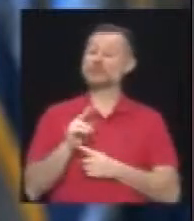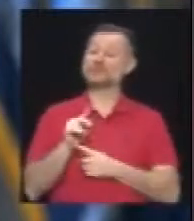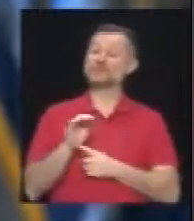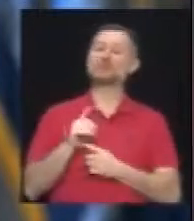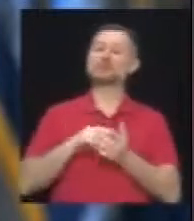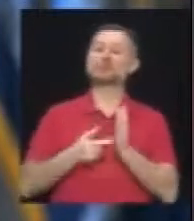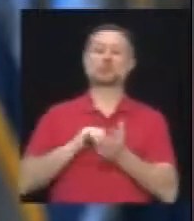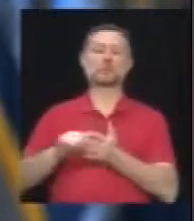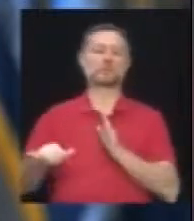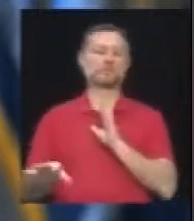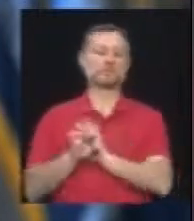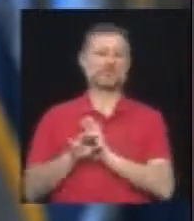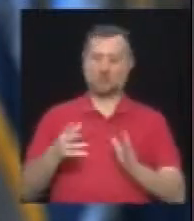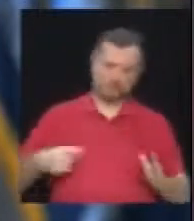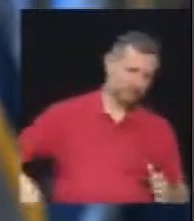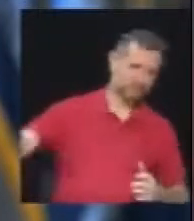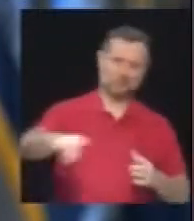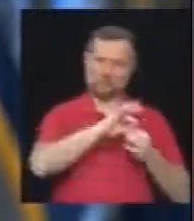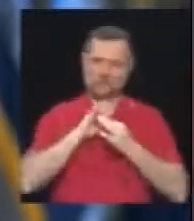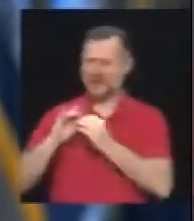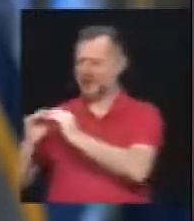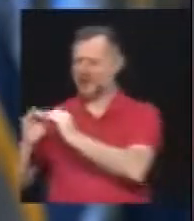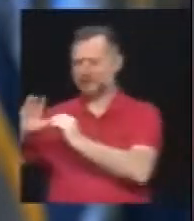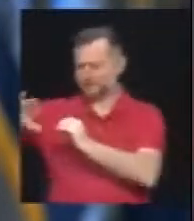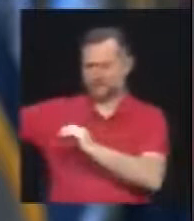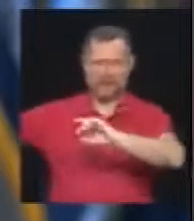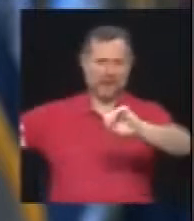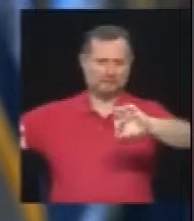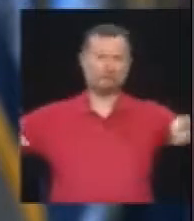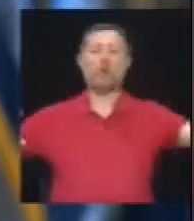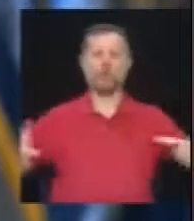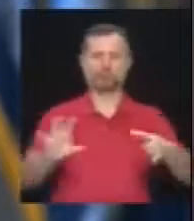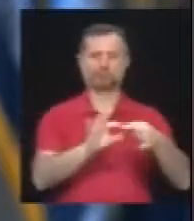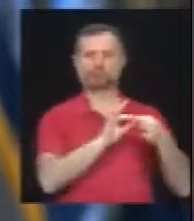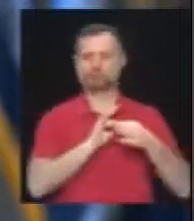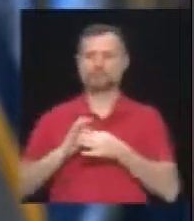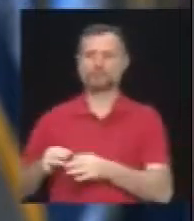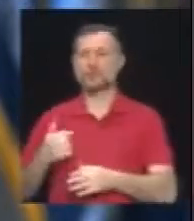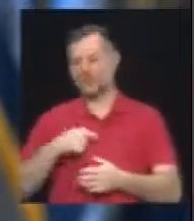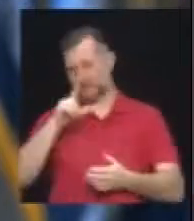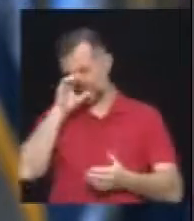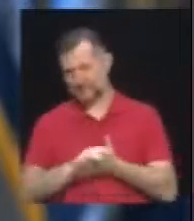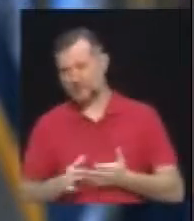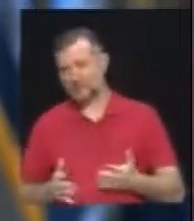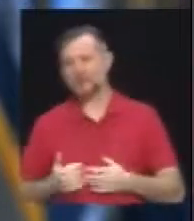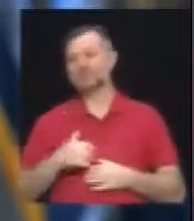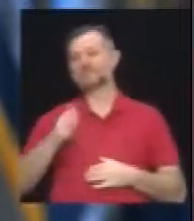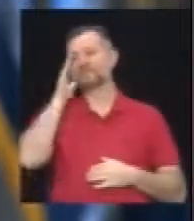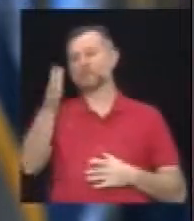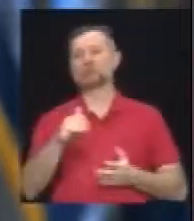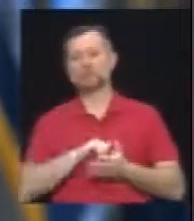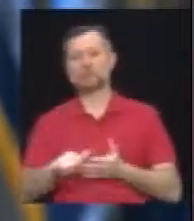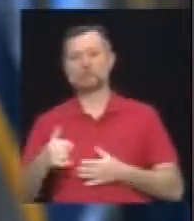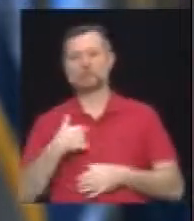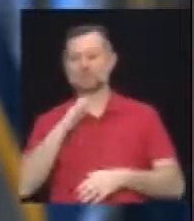unity over division every time. I believe that for New York, the best is yet to be,